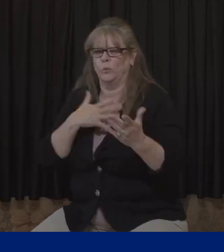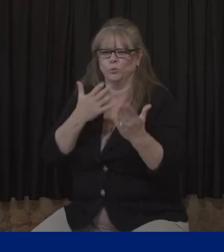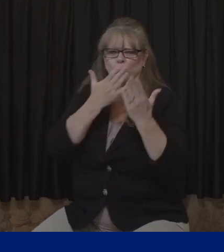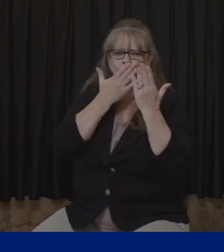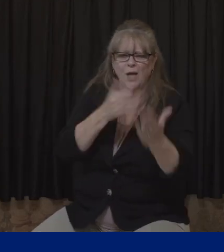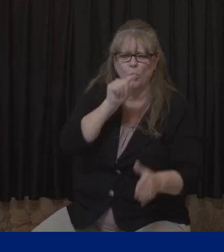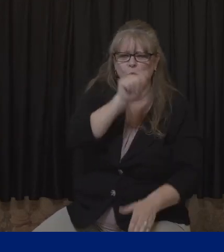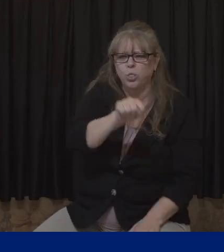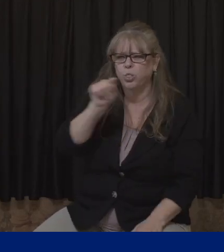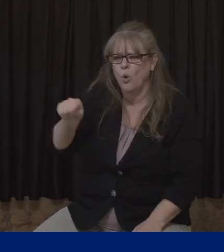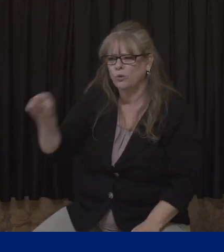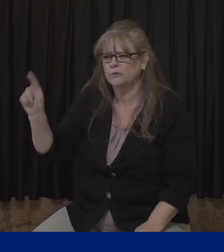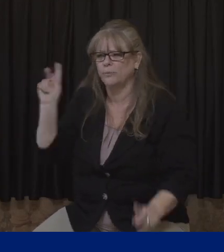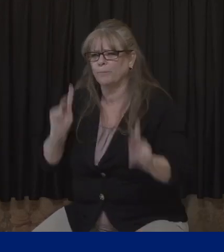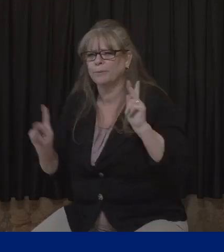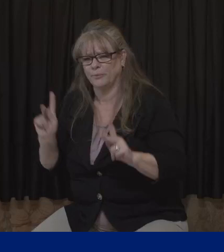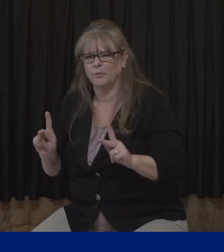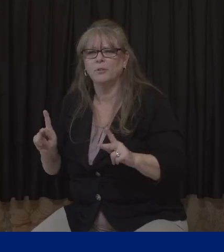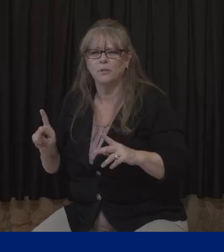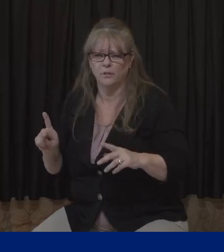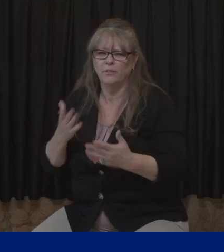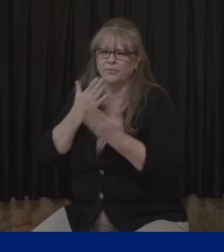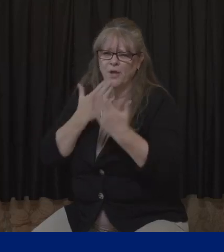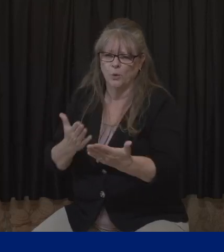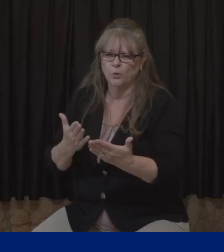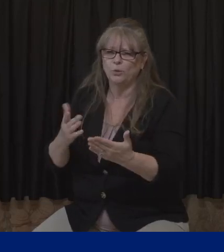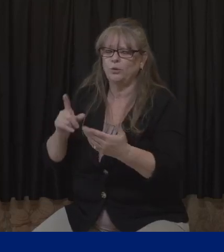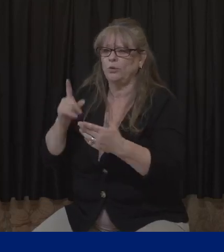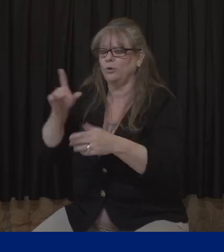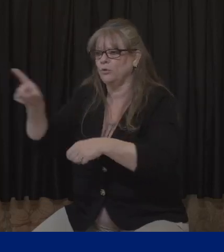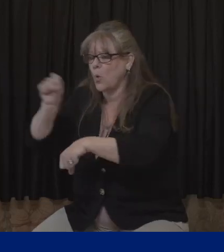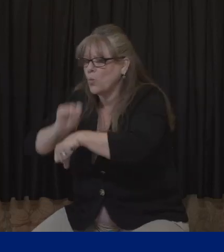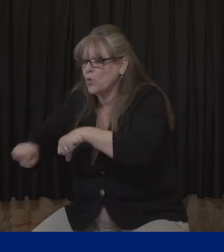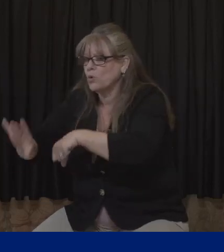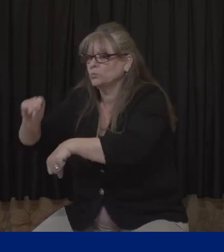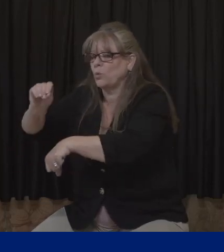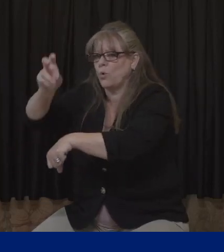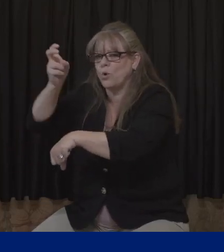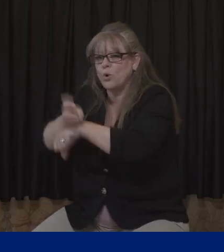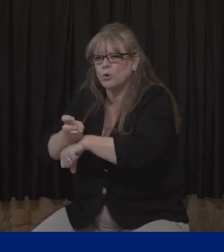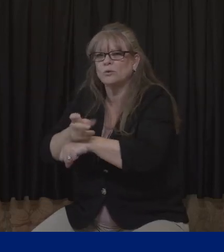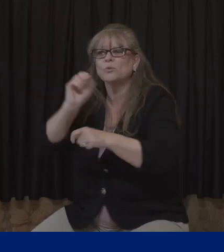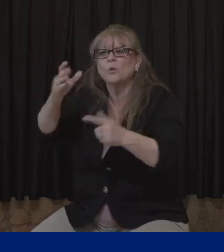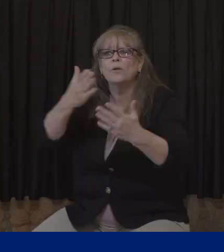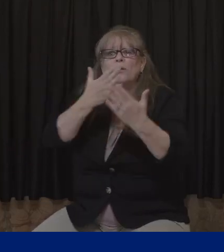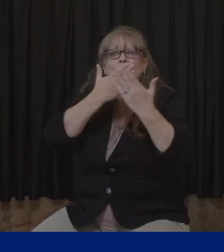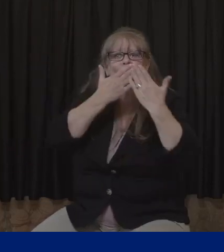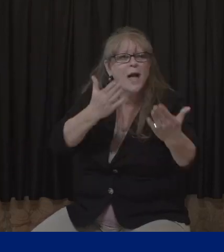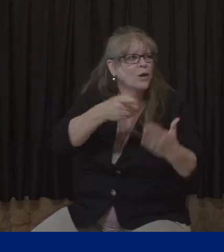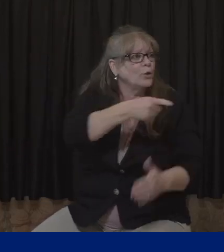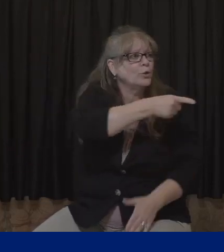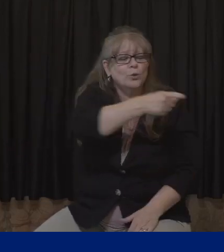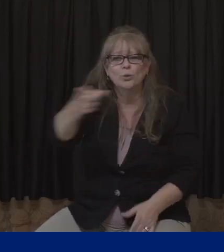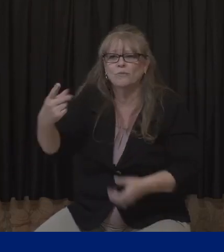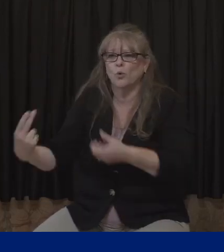of our Colorado National Guard for their hard work. Thank you all for joining us. We'll look forward to seeing you again soon.